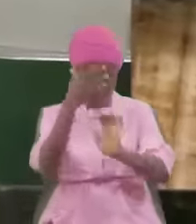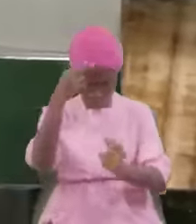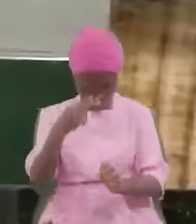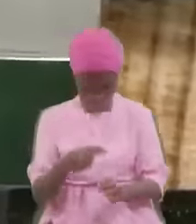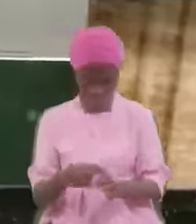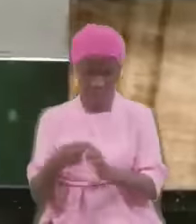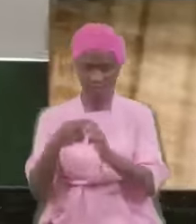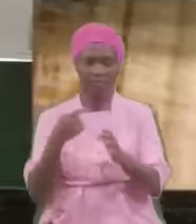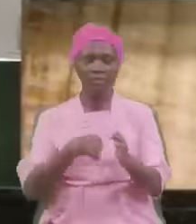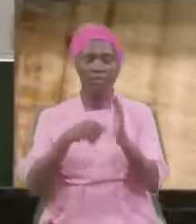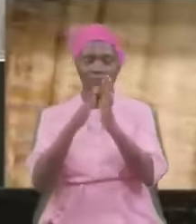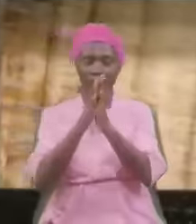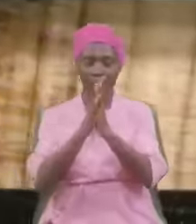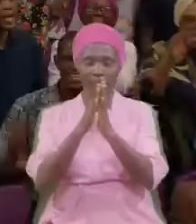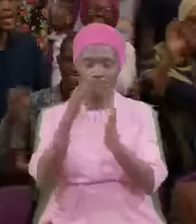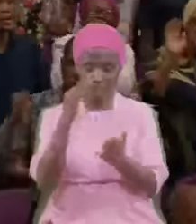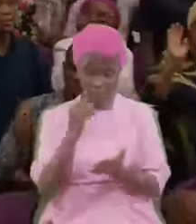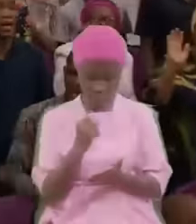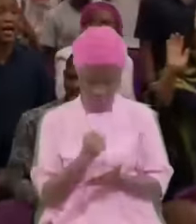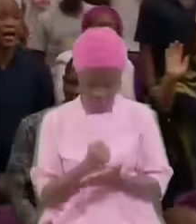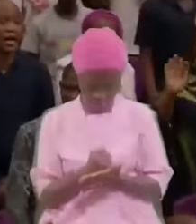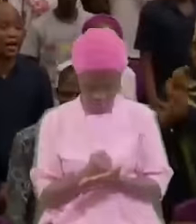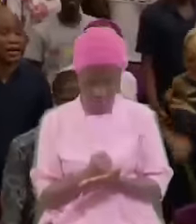Jesus' name we pray.